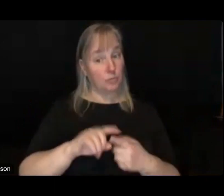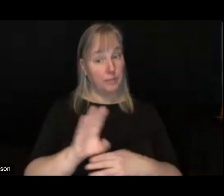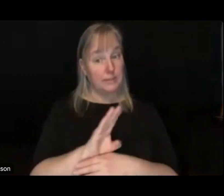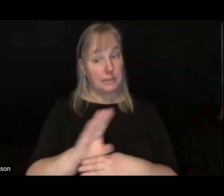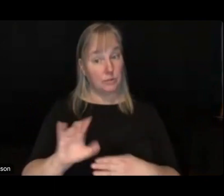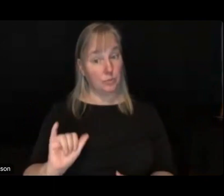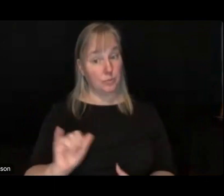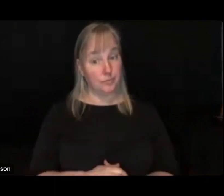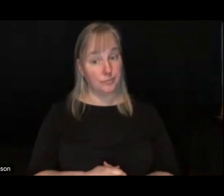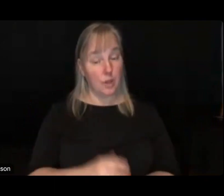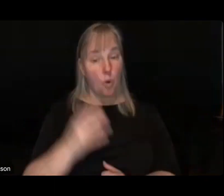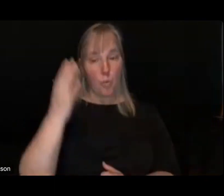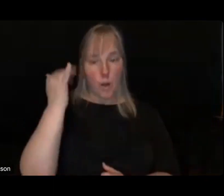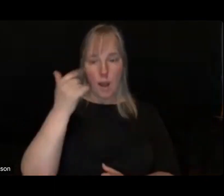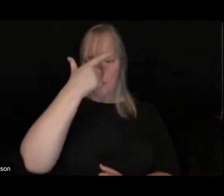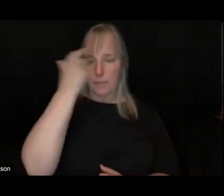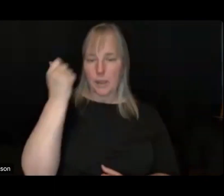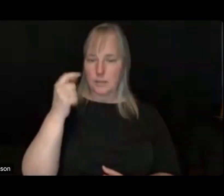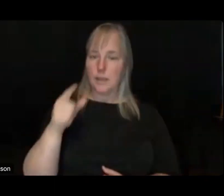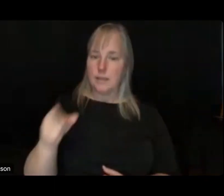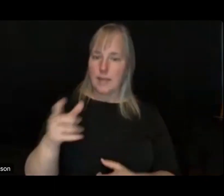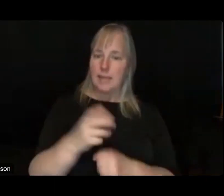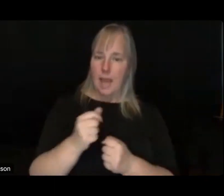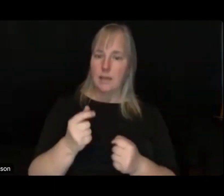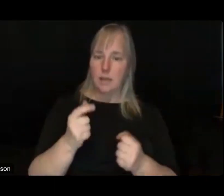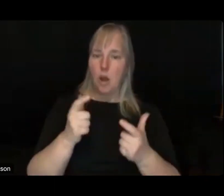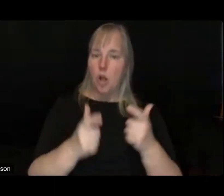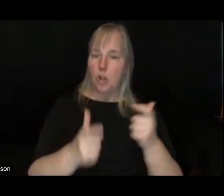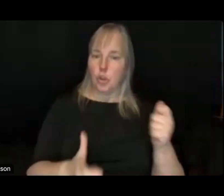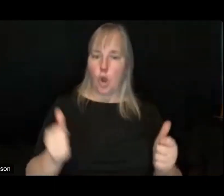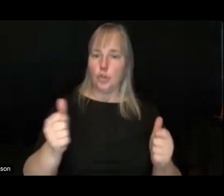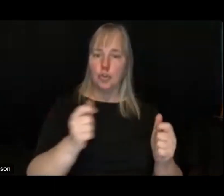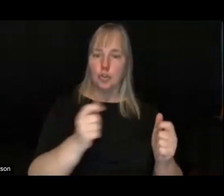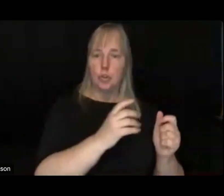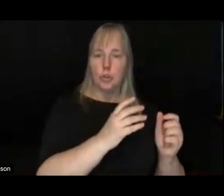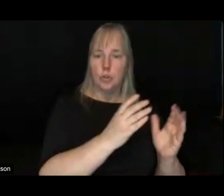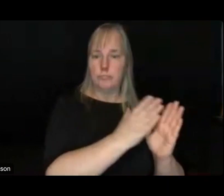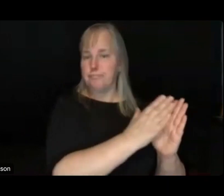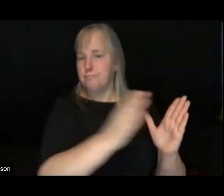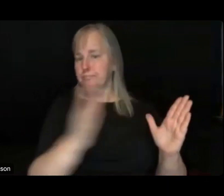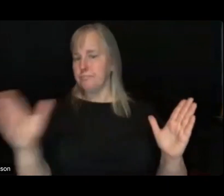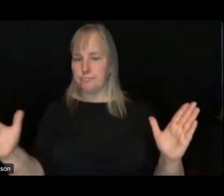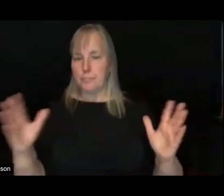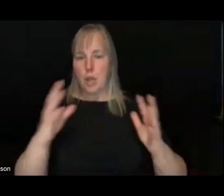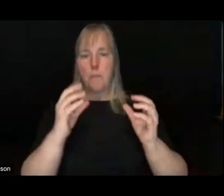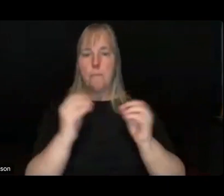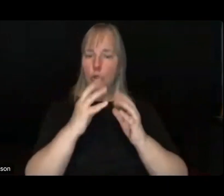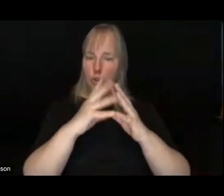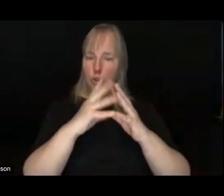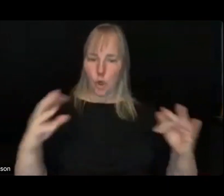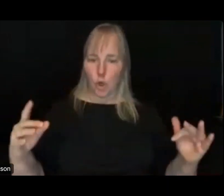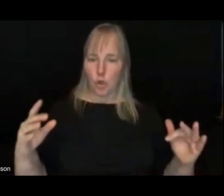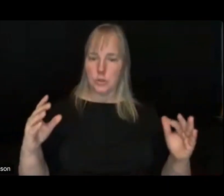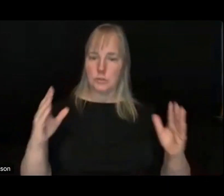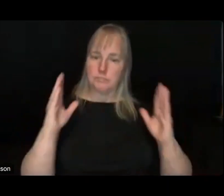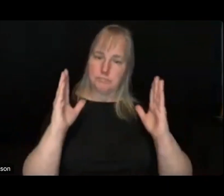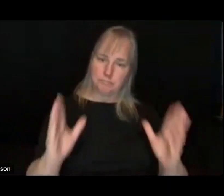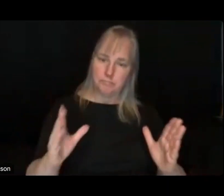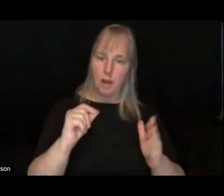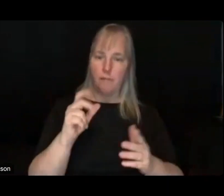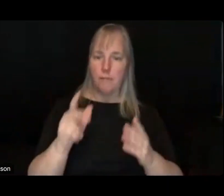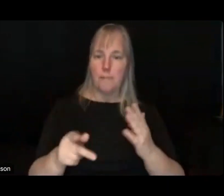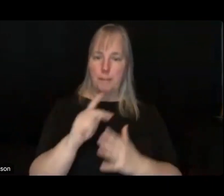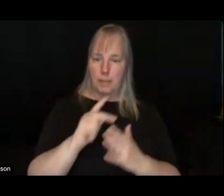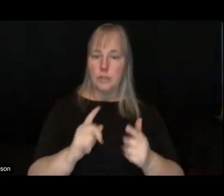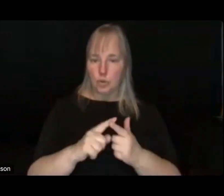they're getting a larger swath of the population and a more diverse swath of the population to be able to come and frequent their businesses.